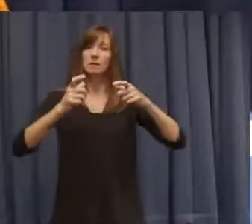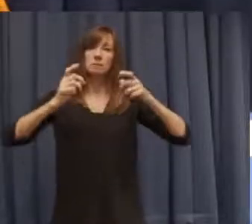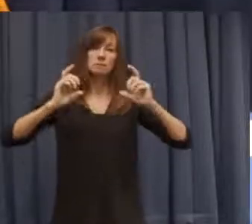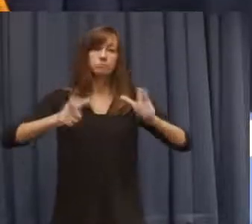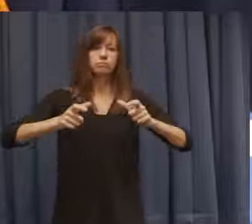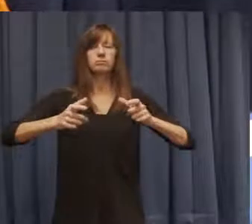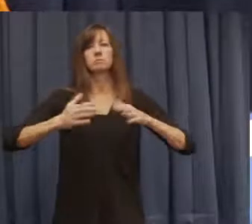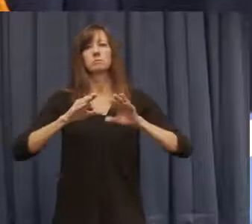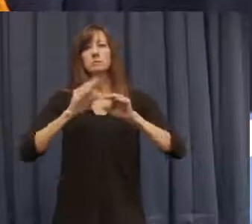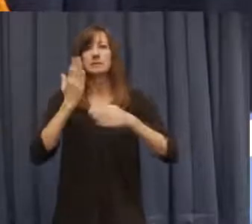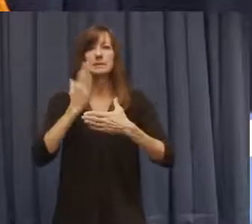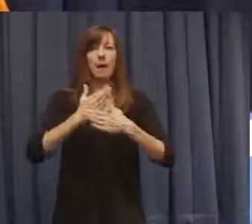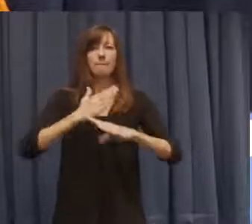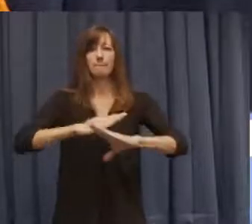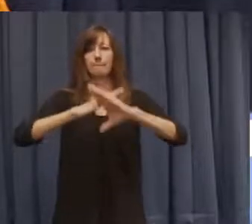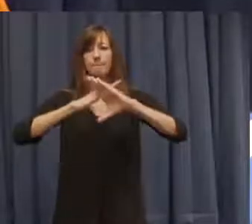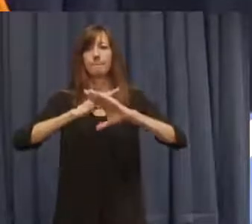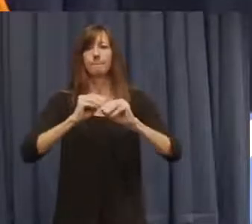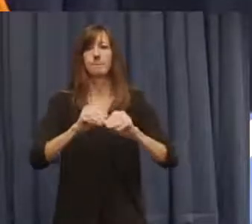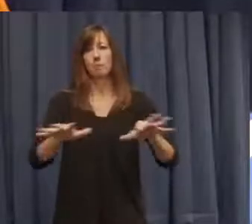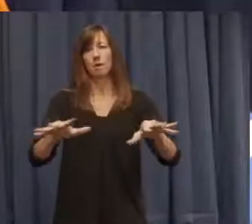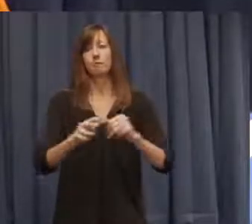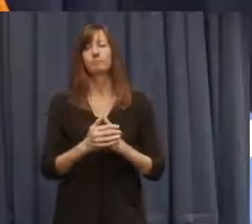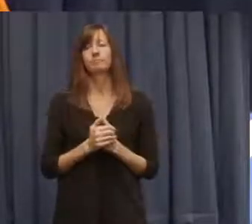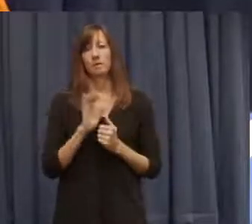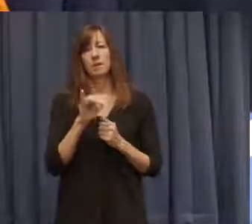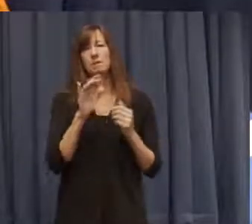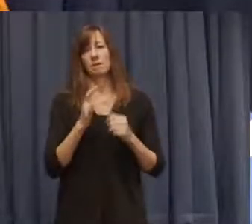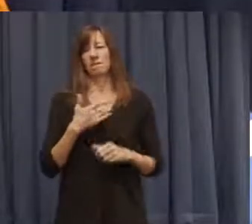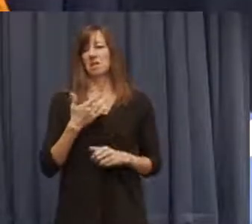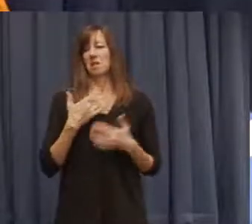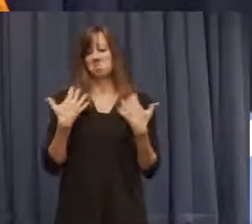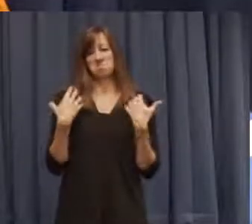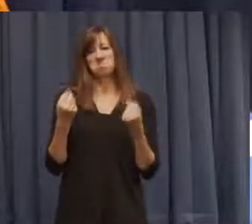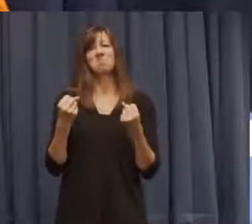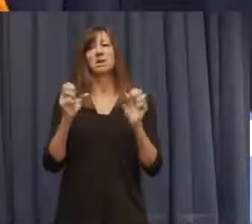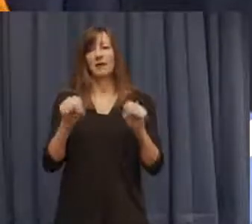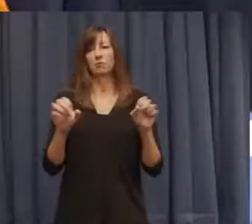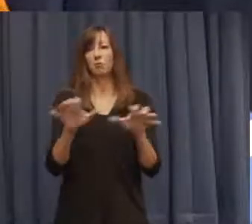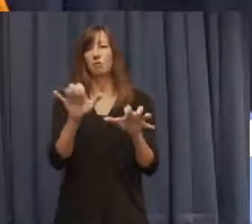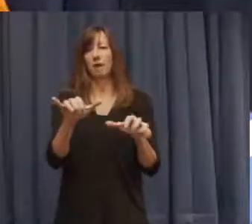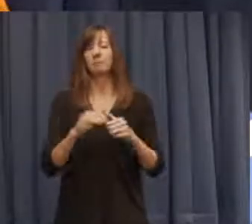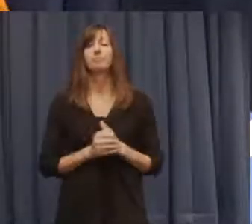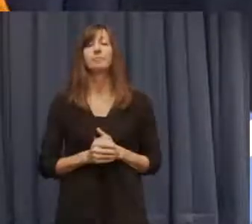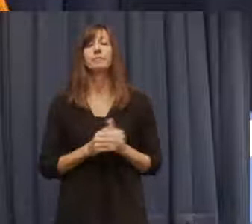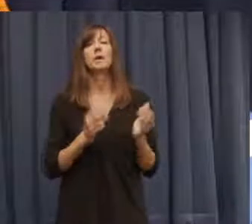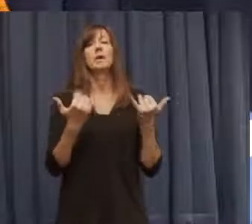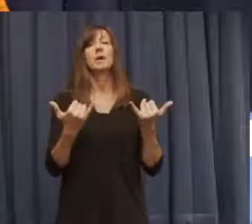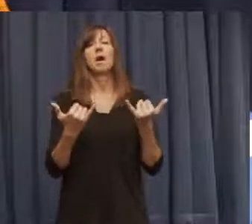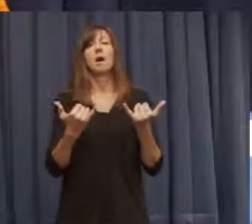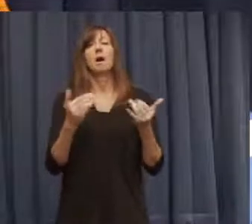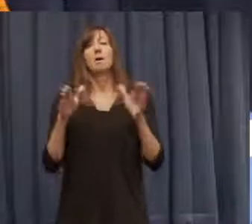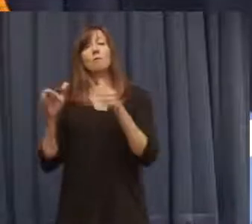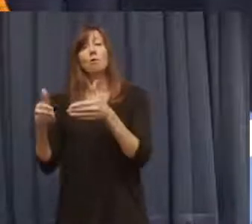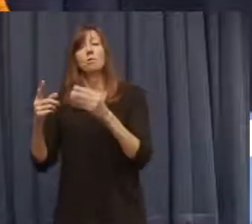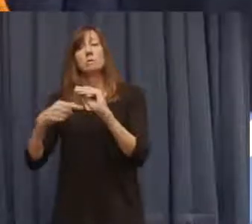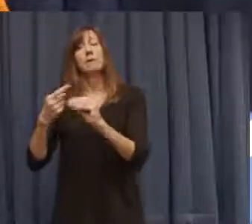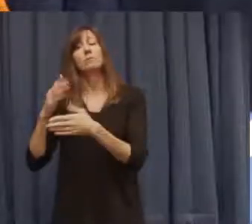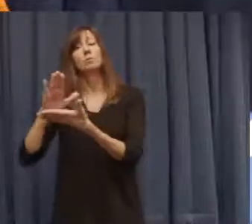put in place. Now, when it comes to schools, I want to hit on that again as well. We also have